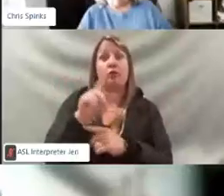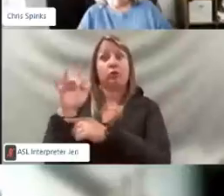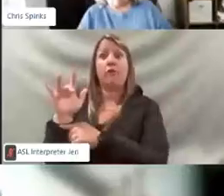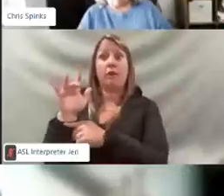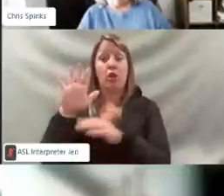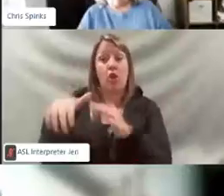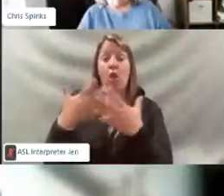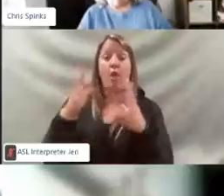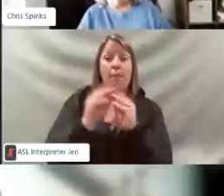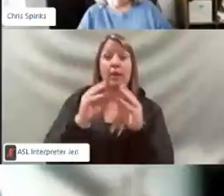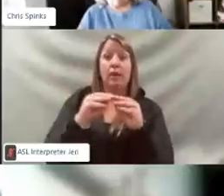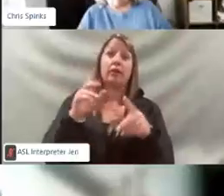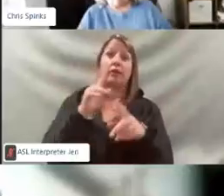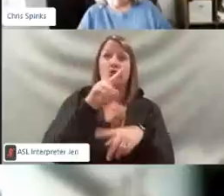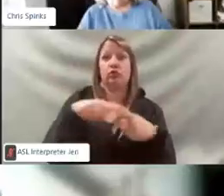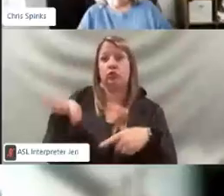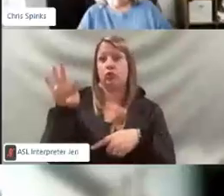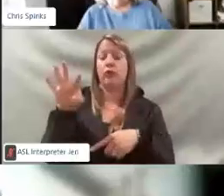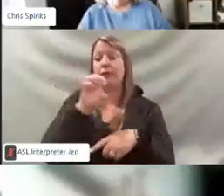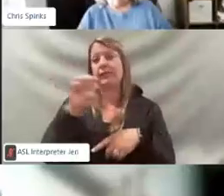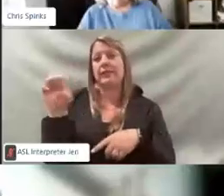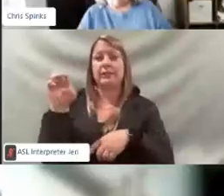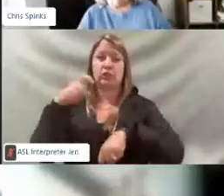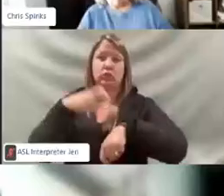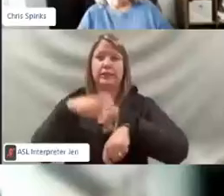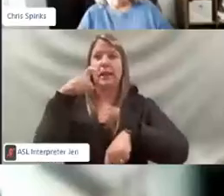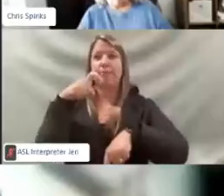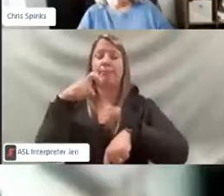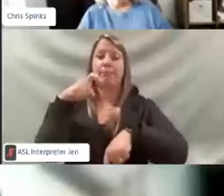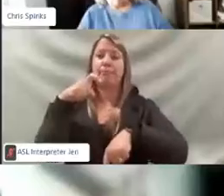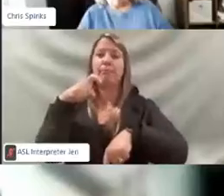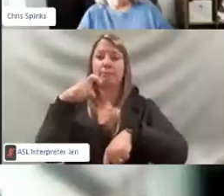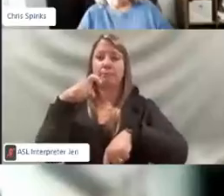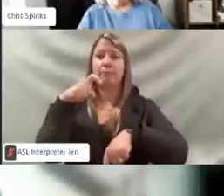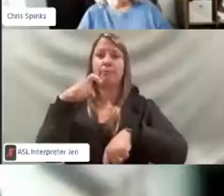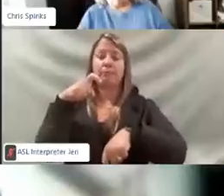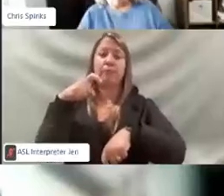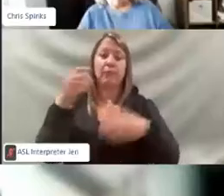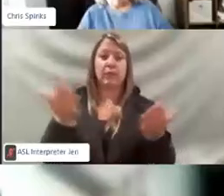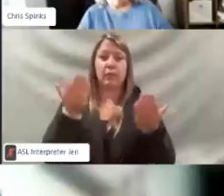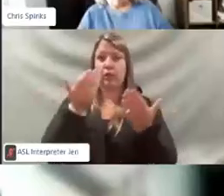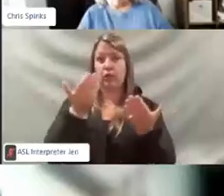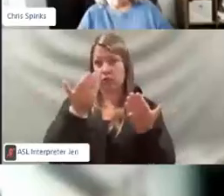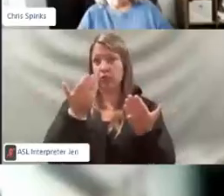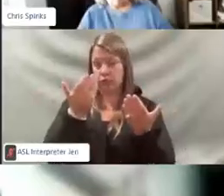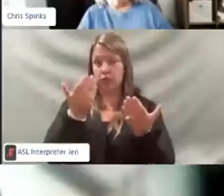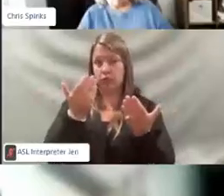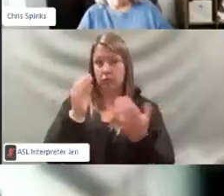All meetings are held from 2 to 4 Eastern time. We've indicated here a new time,